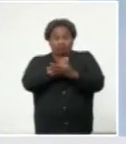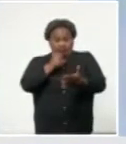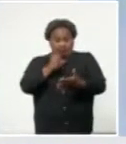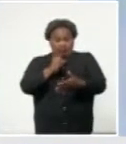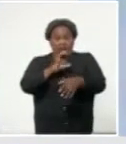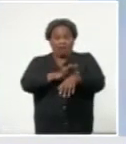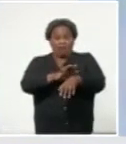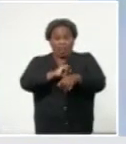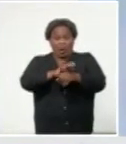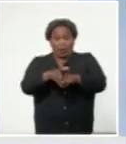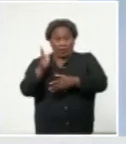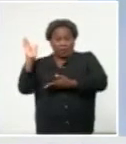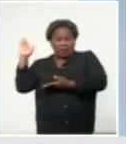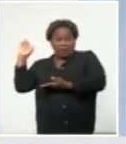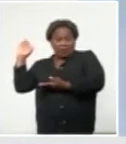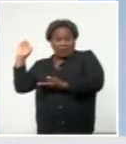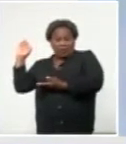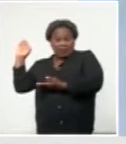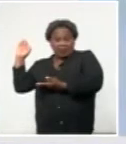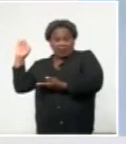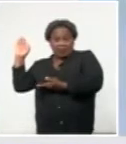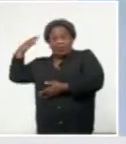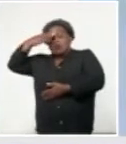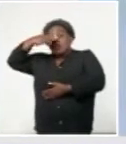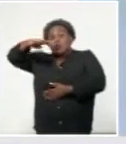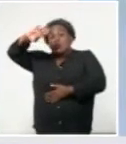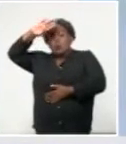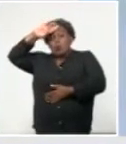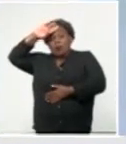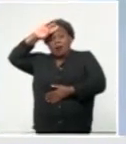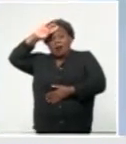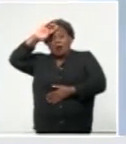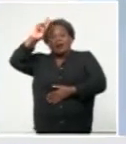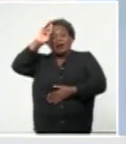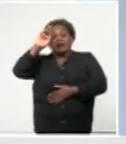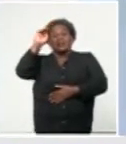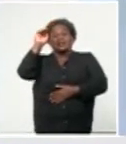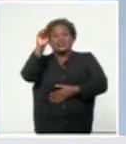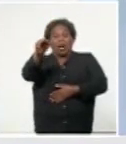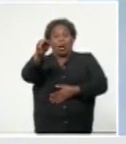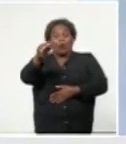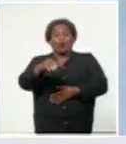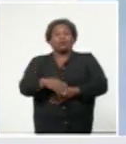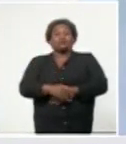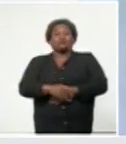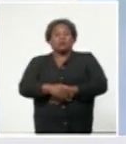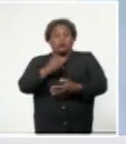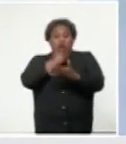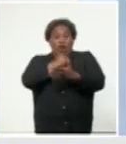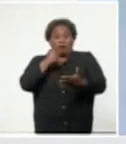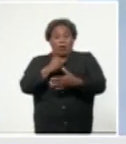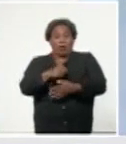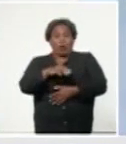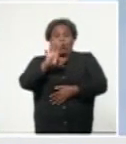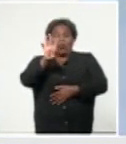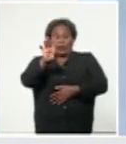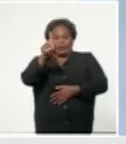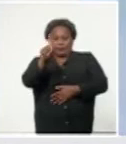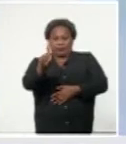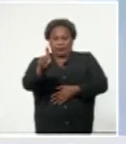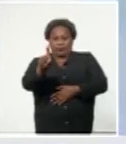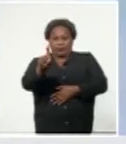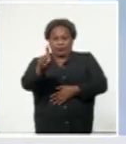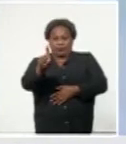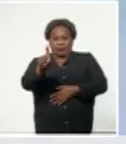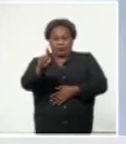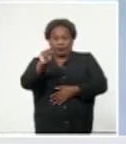we had yesterday. And all of the cases have a stable clinical condition, a very favorable element. And as I said at